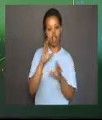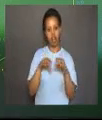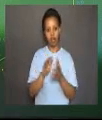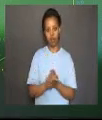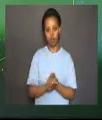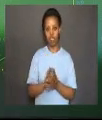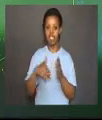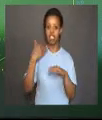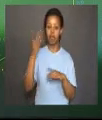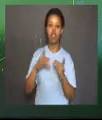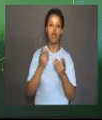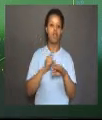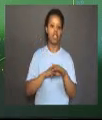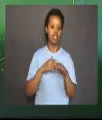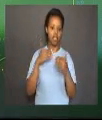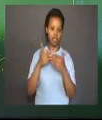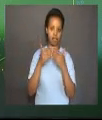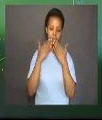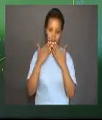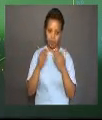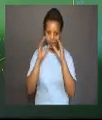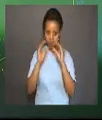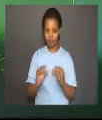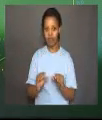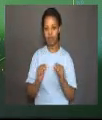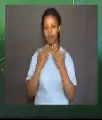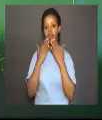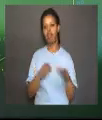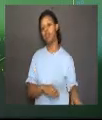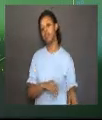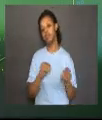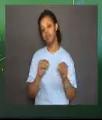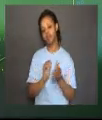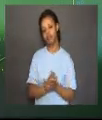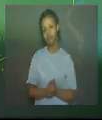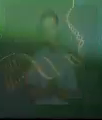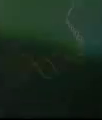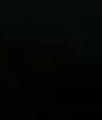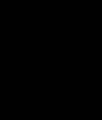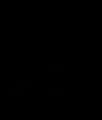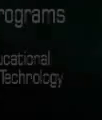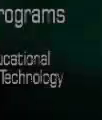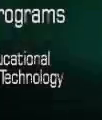Until next time, thank you, teacher. Thank you, students.